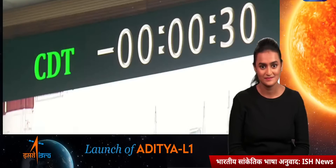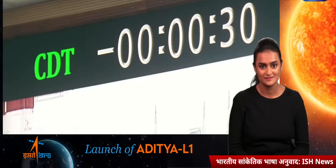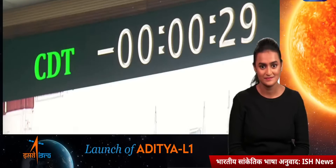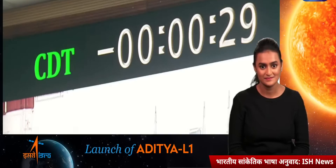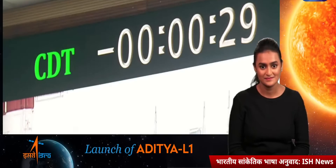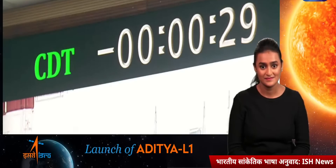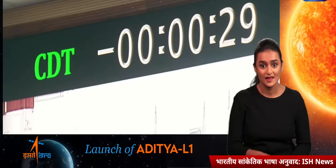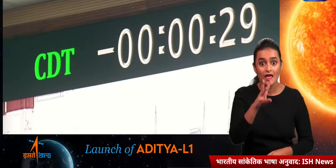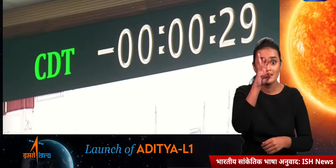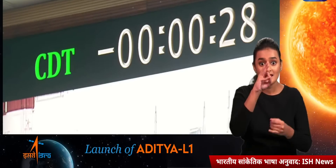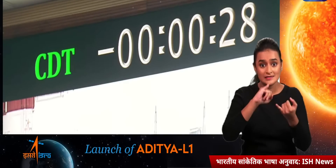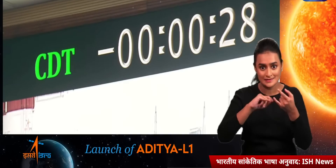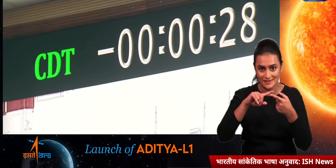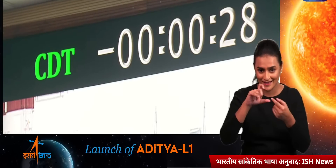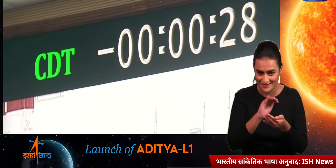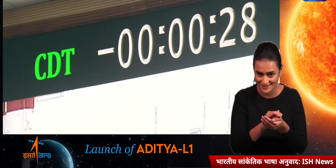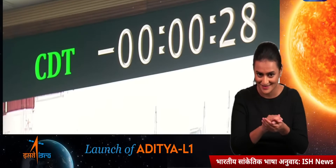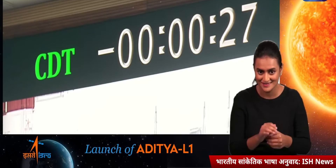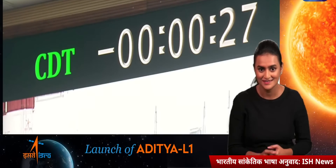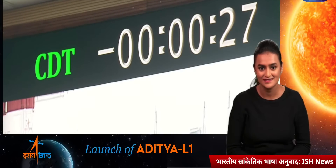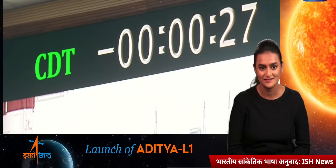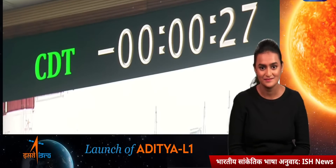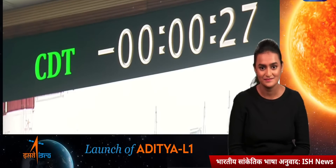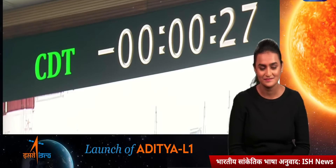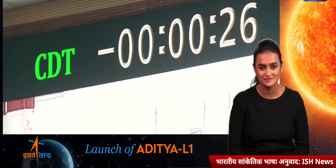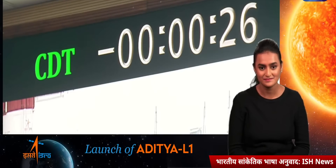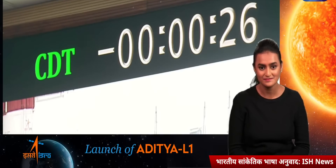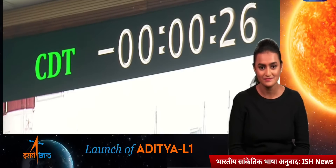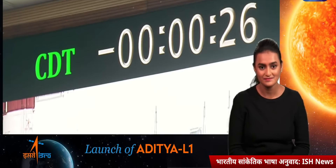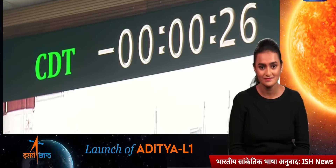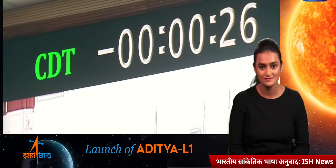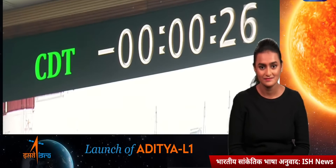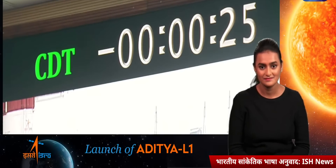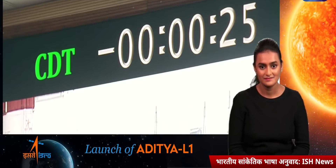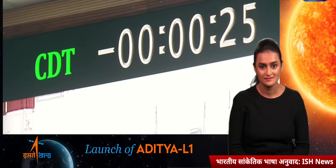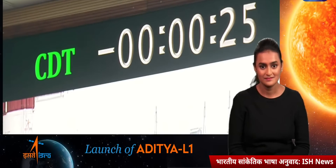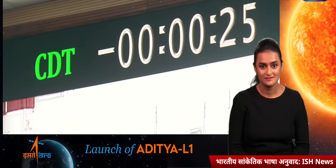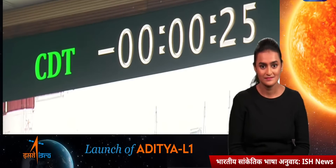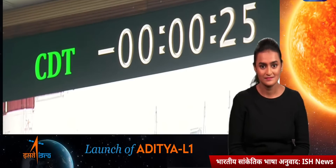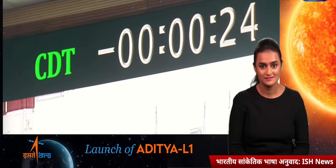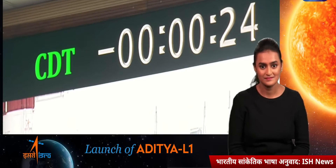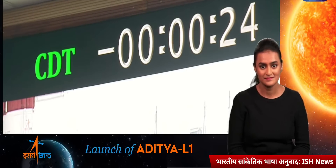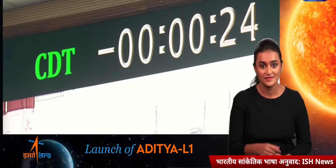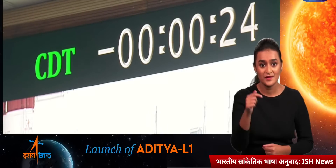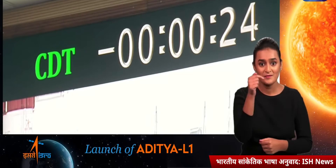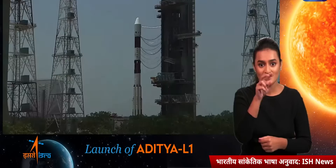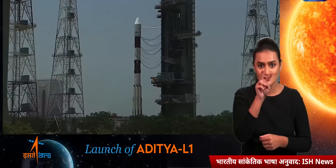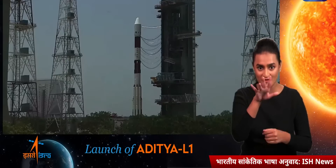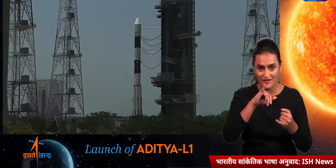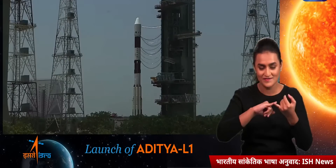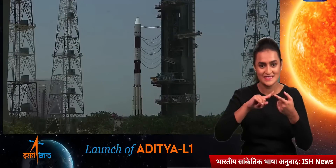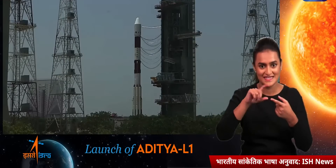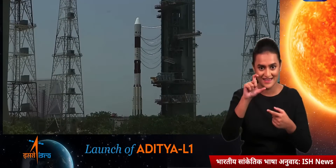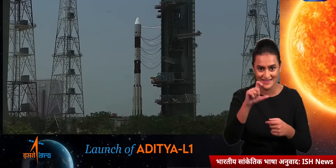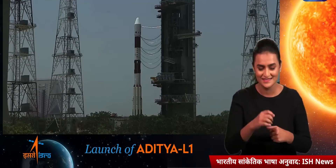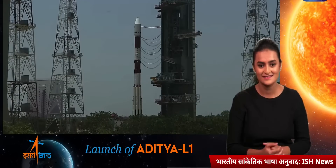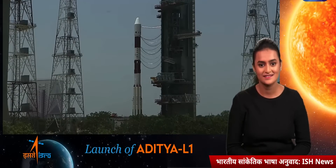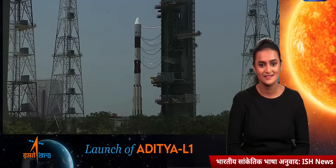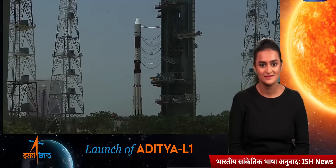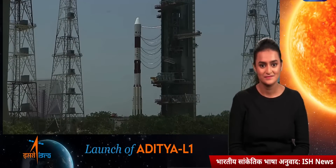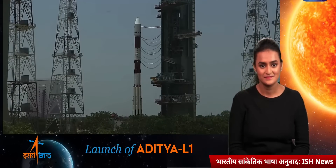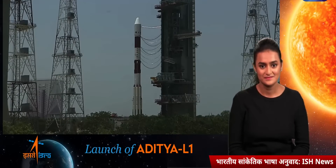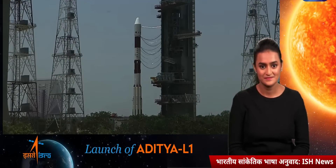Minus 30 seconds. Real-time programs activated. Minus 25 seconds. PS2 VSPP